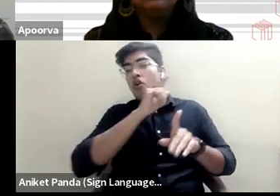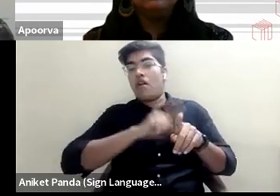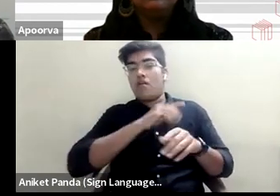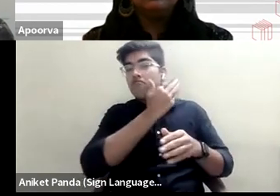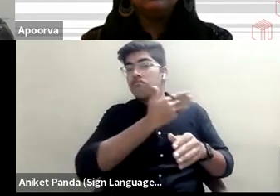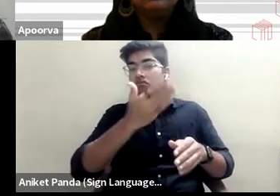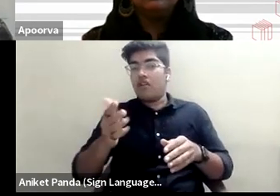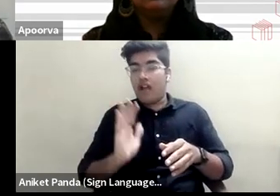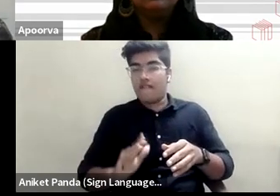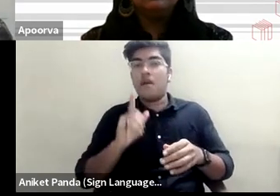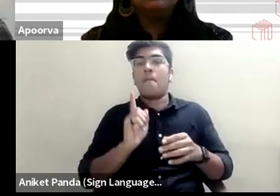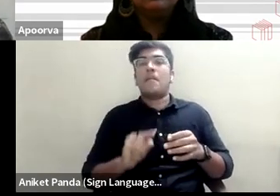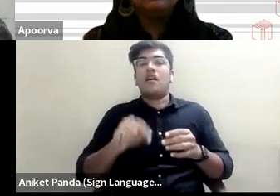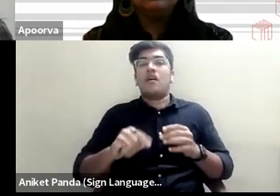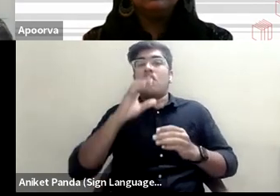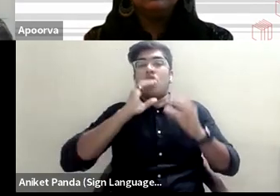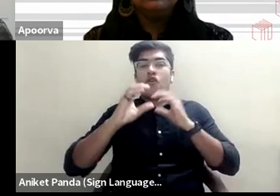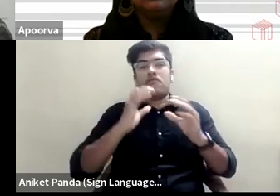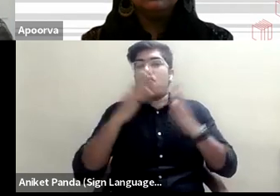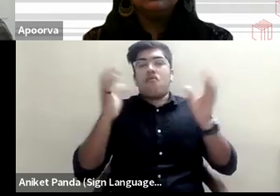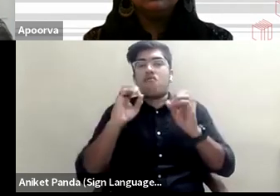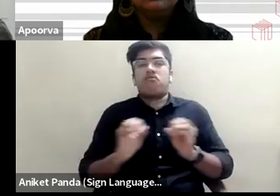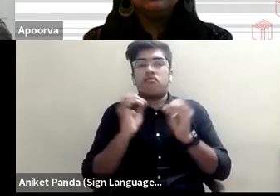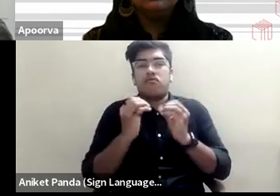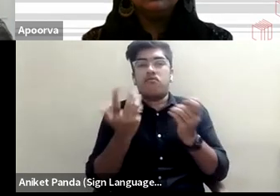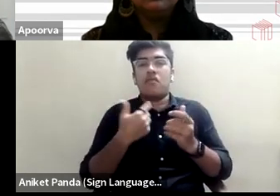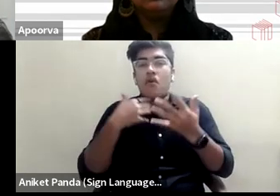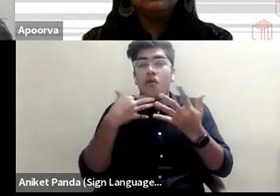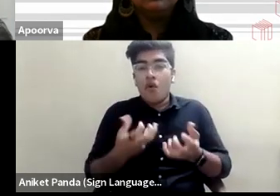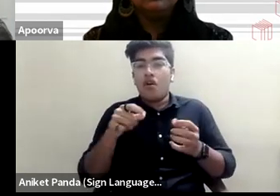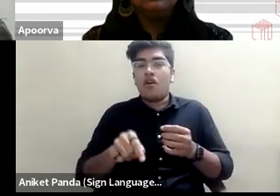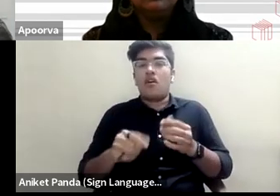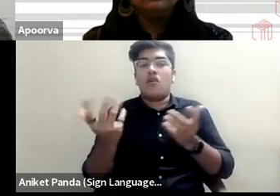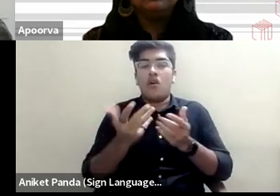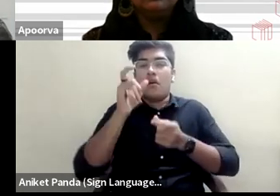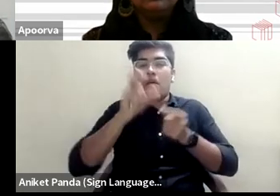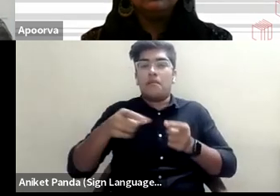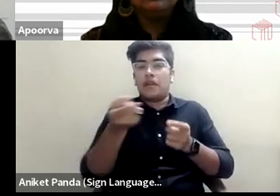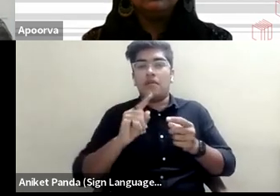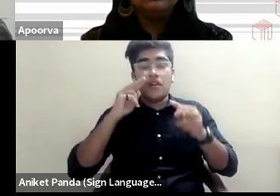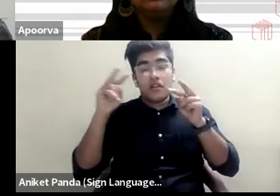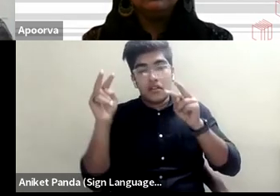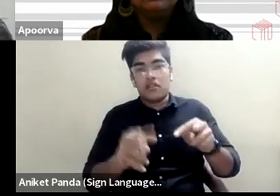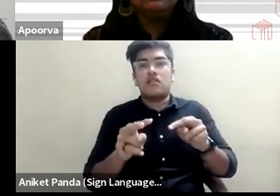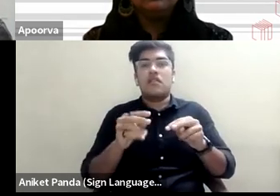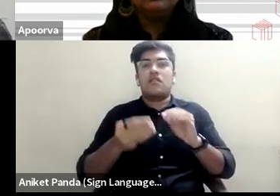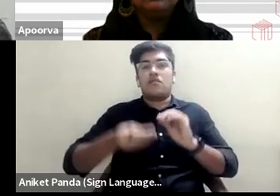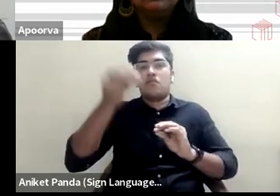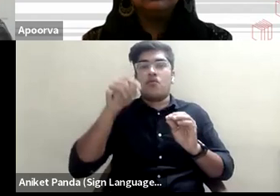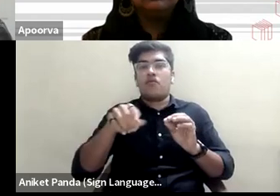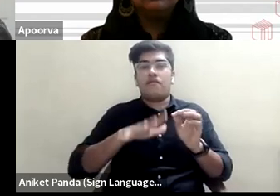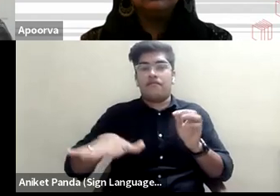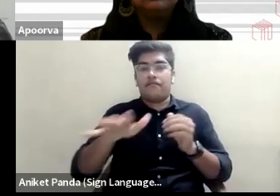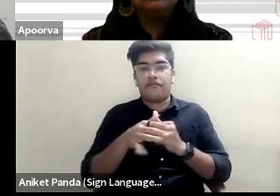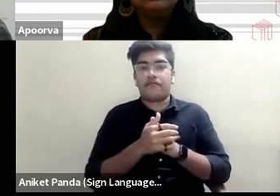of conversation around that issue. What we're trying to do with this portal is highlight that section of cases. So in order to get